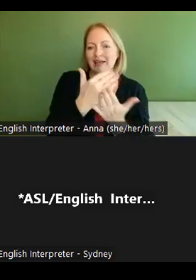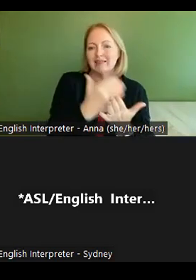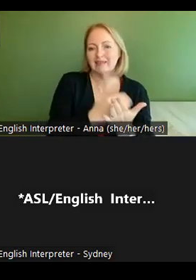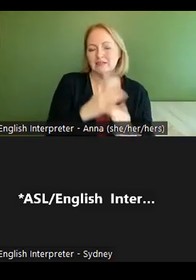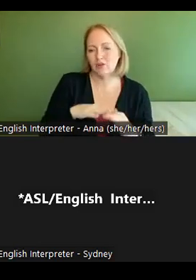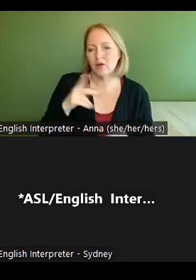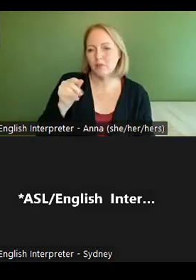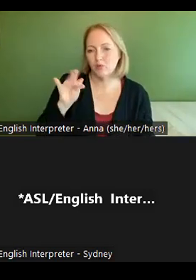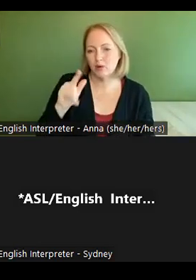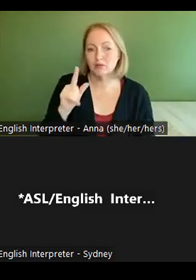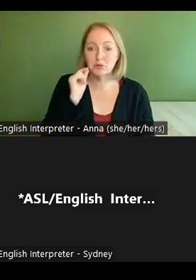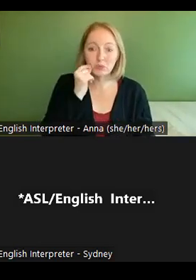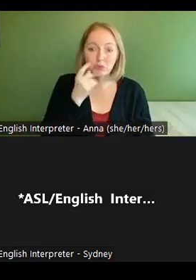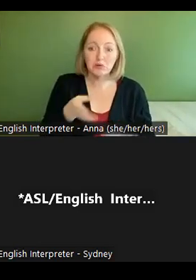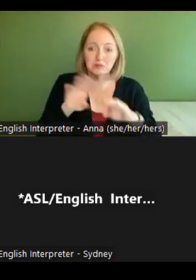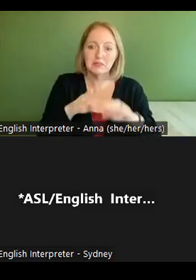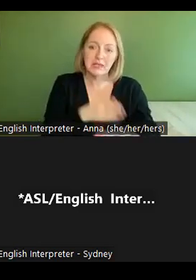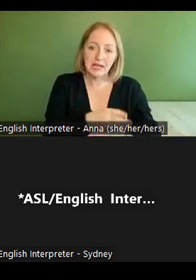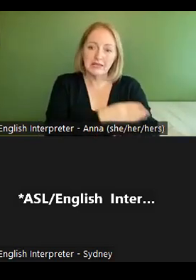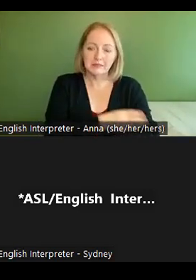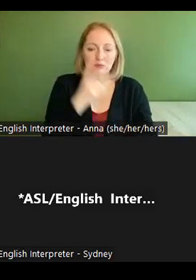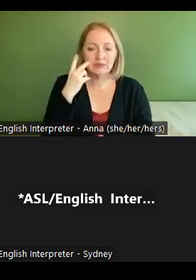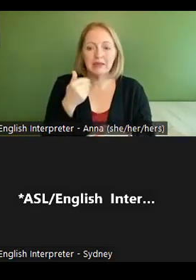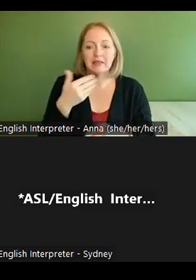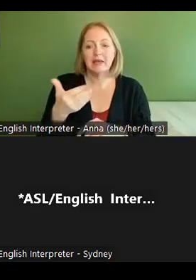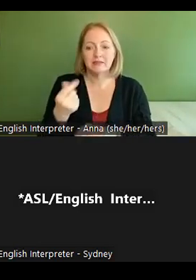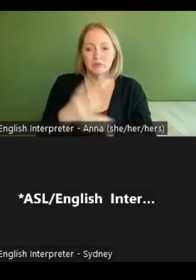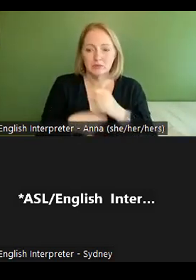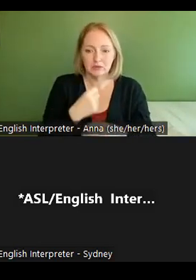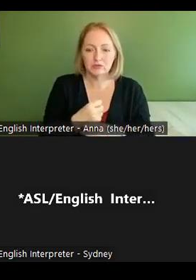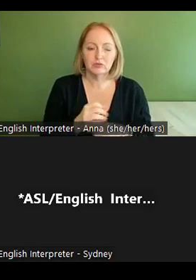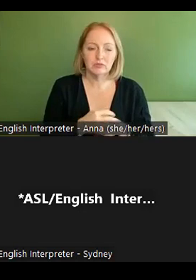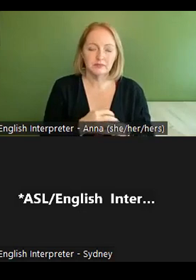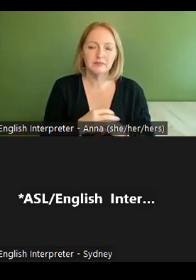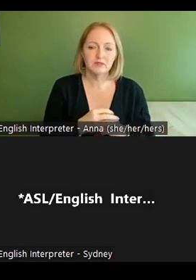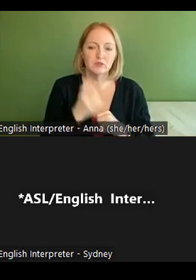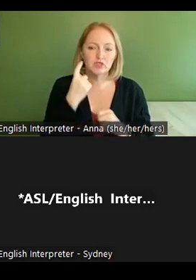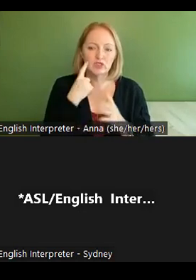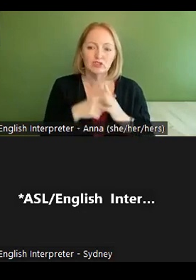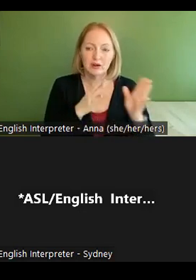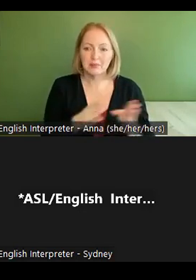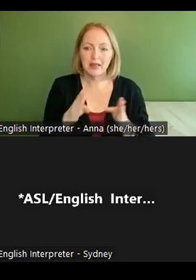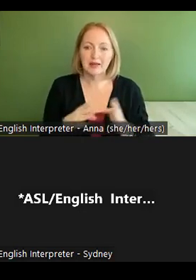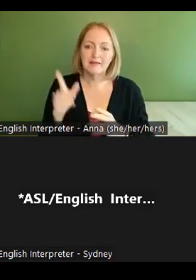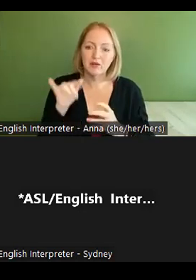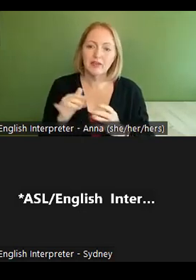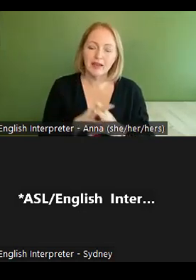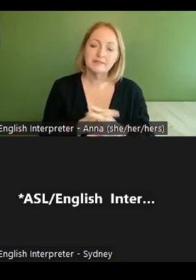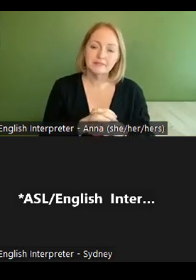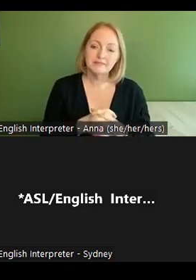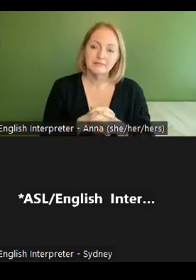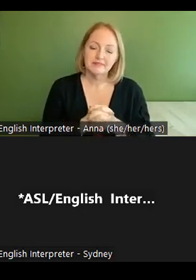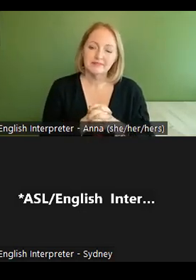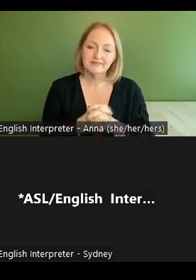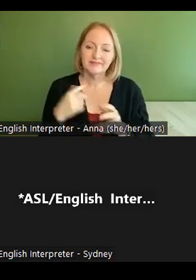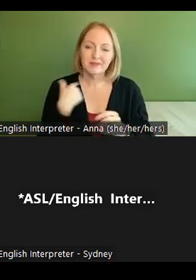So some pretty cool enhancements that we could see in the next couple of years. And we've just started the planning for that. And so